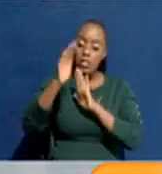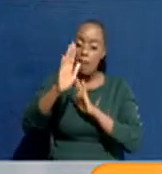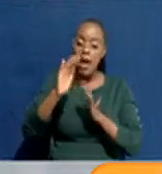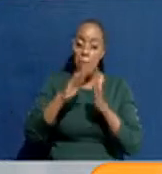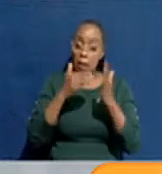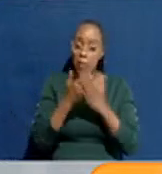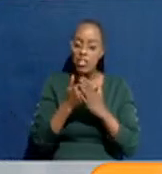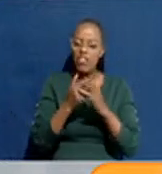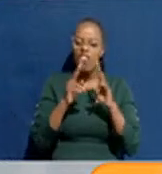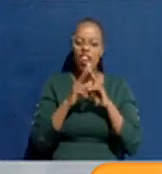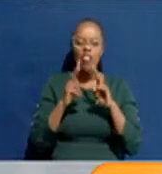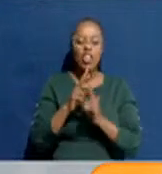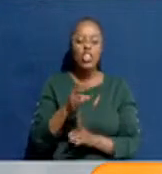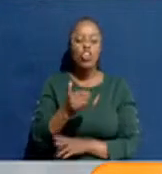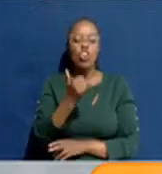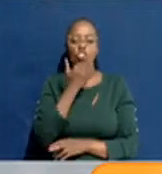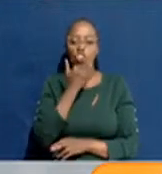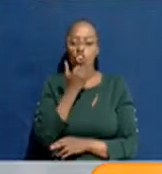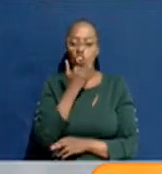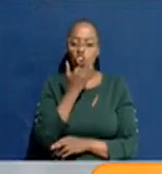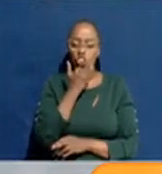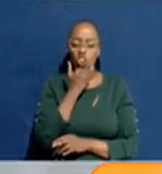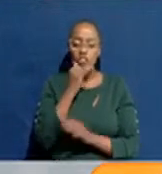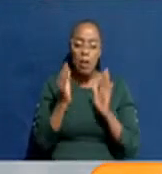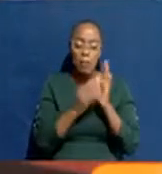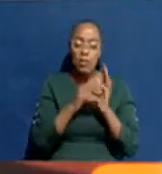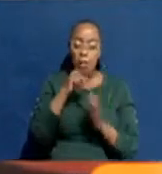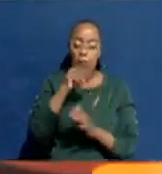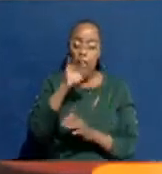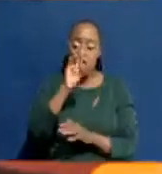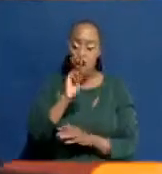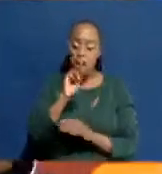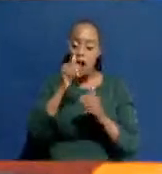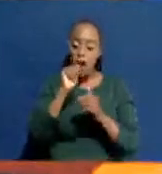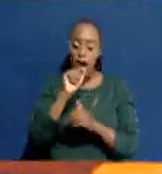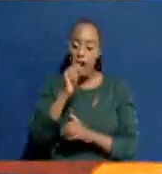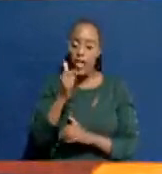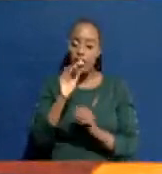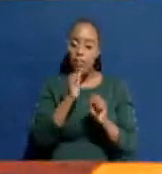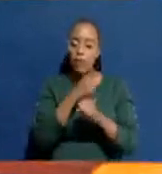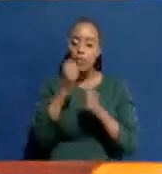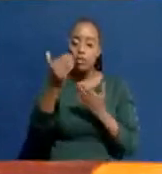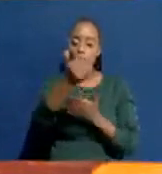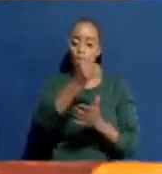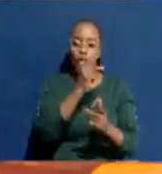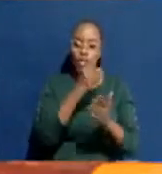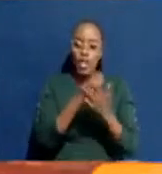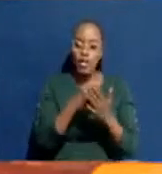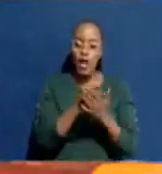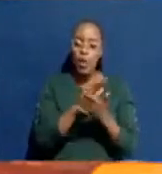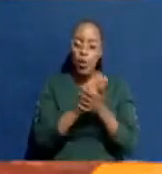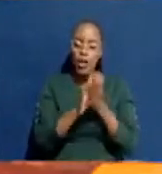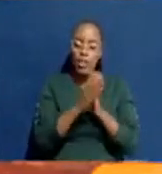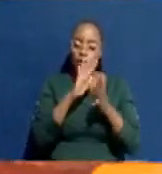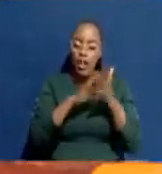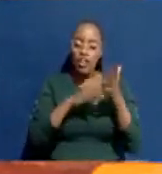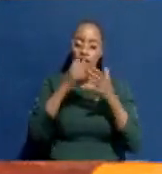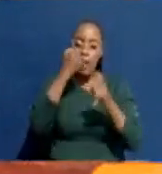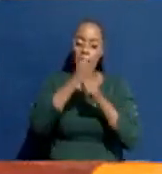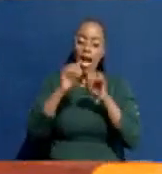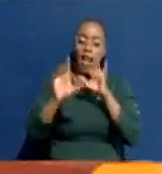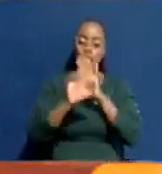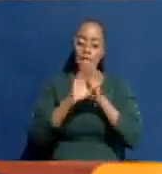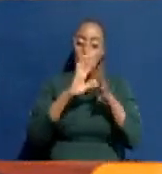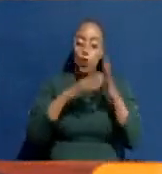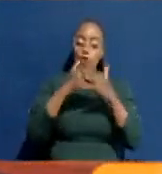suggesting here is completely wrong. It is not in the PFM Act. There is no way you can collect money without a framework, a legal framework